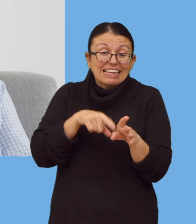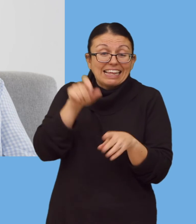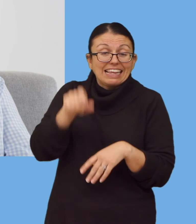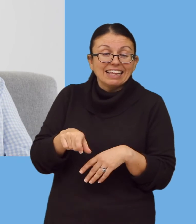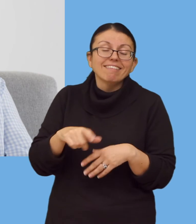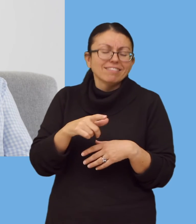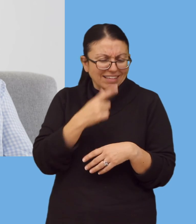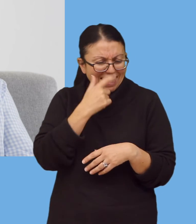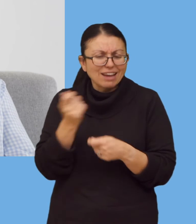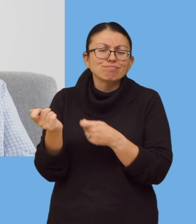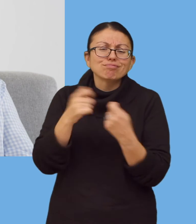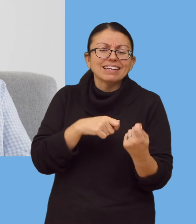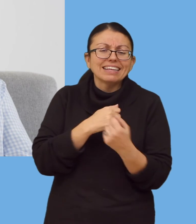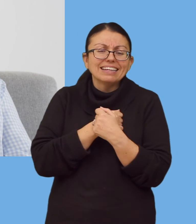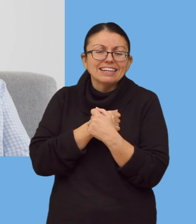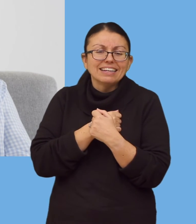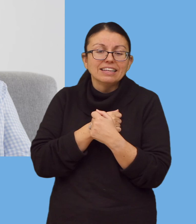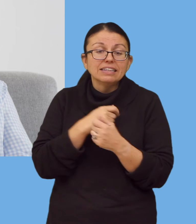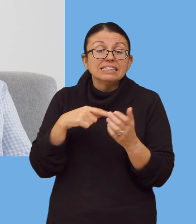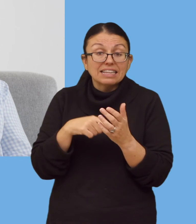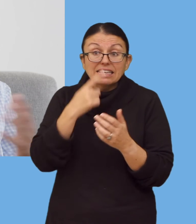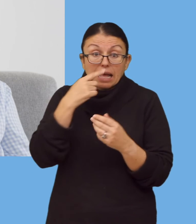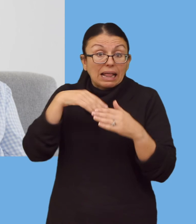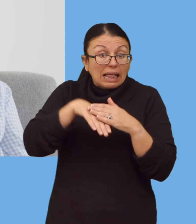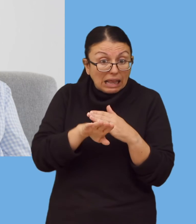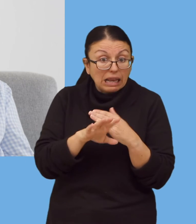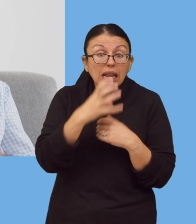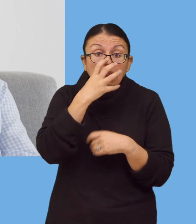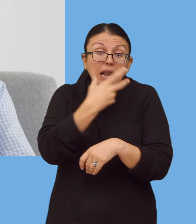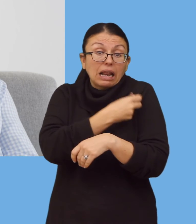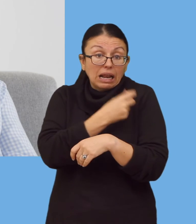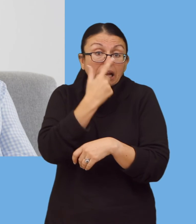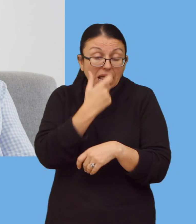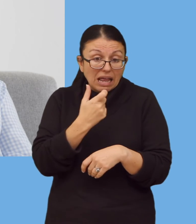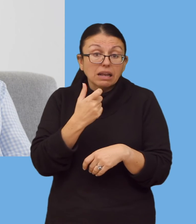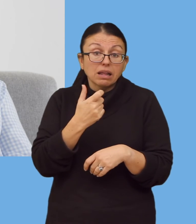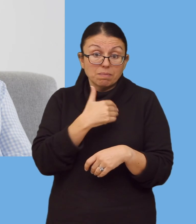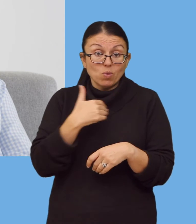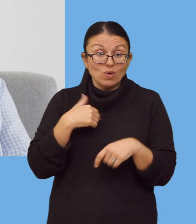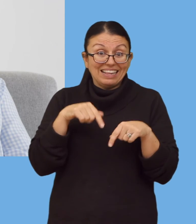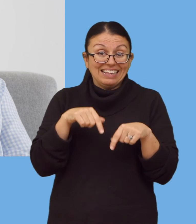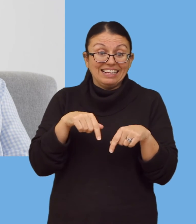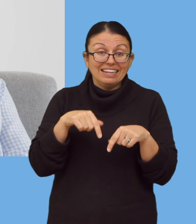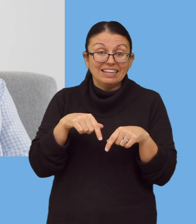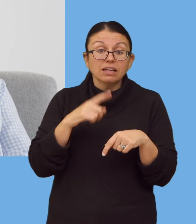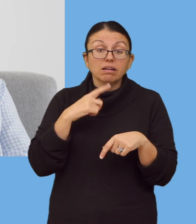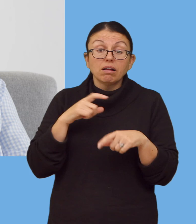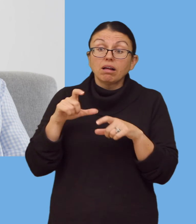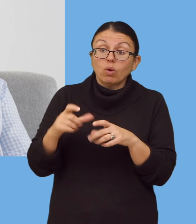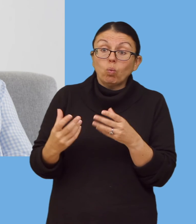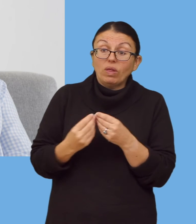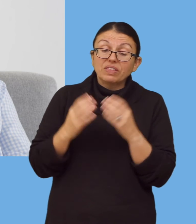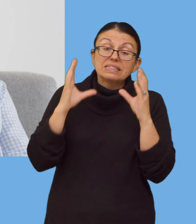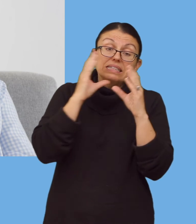Teddy. So yes, you can bring Teddy along. Teddy can come to the anaesthetic room with you on the morning of your surgery, and